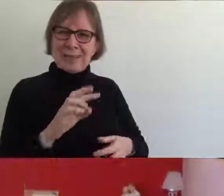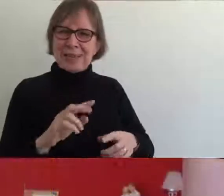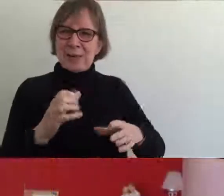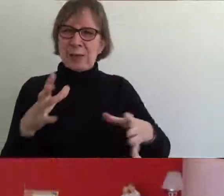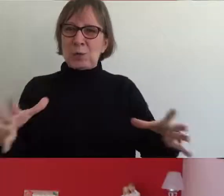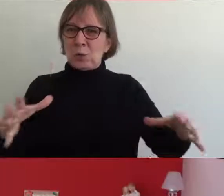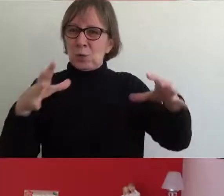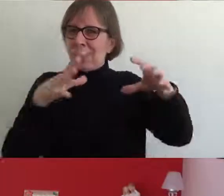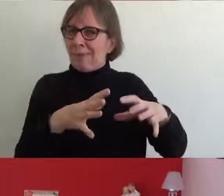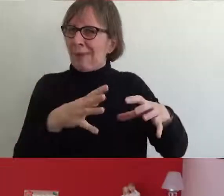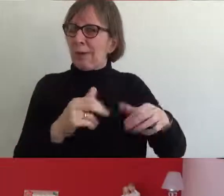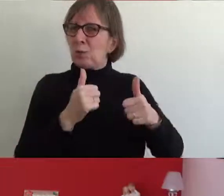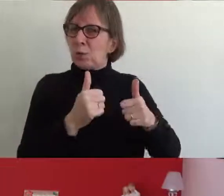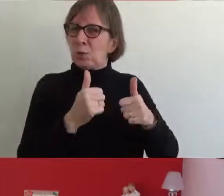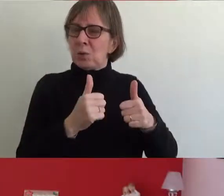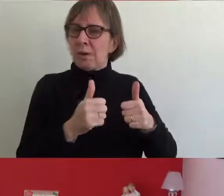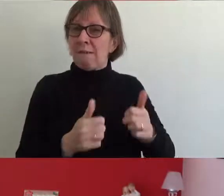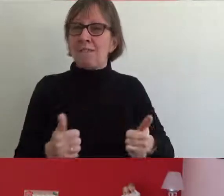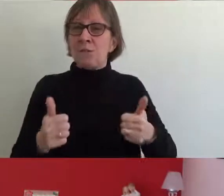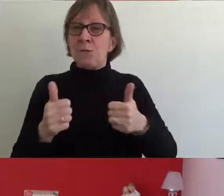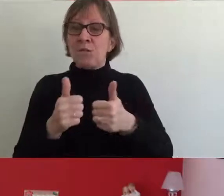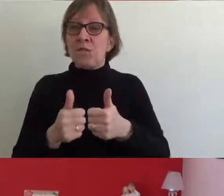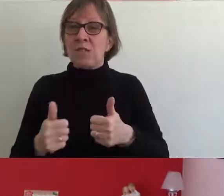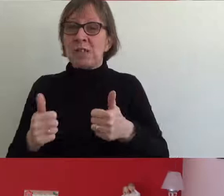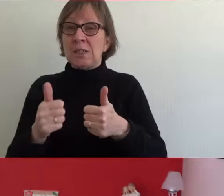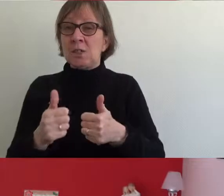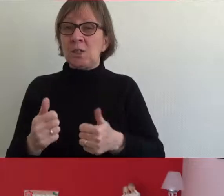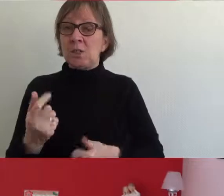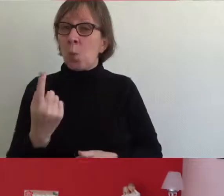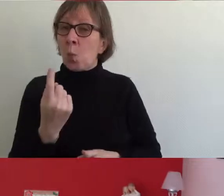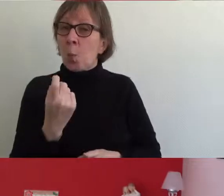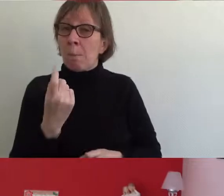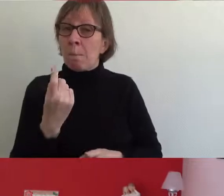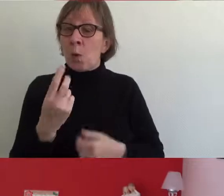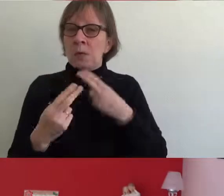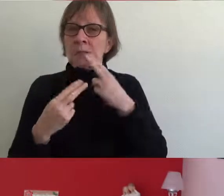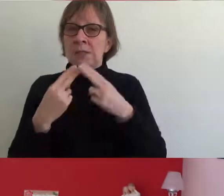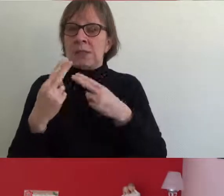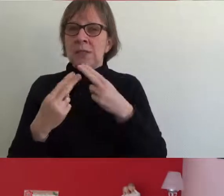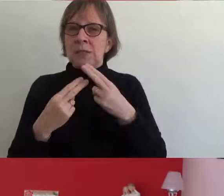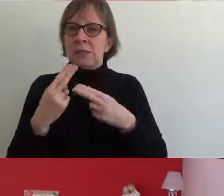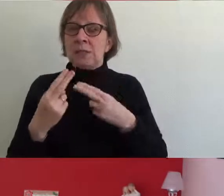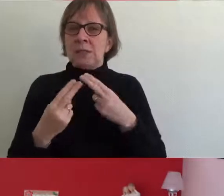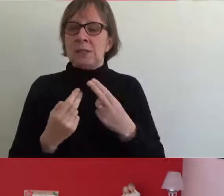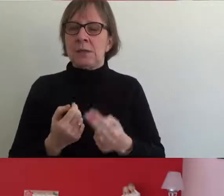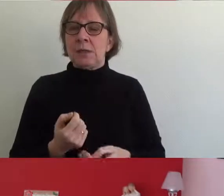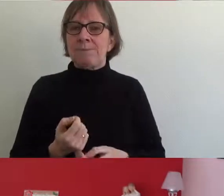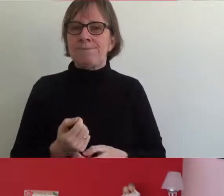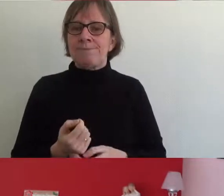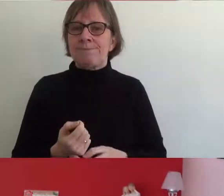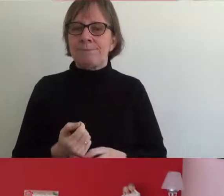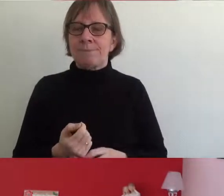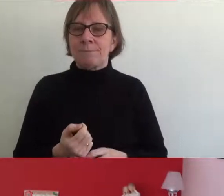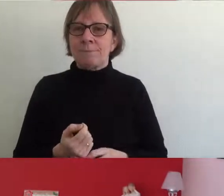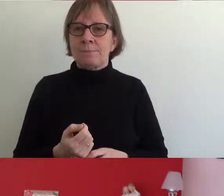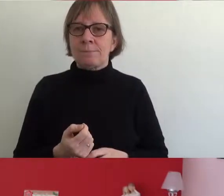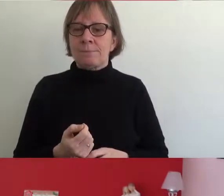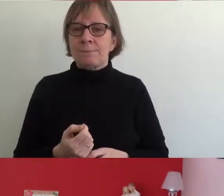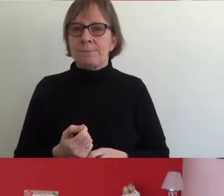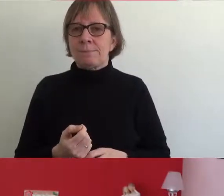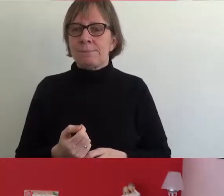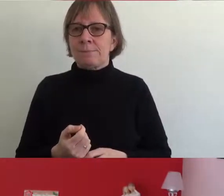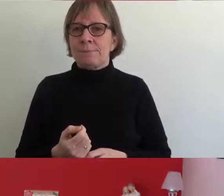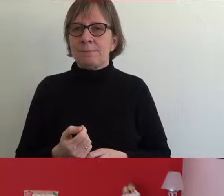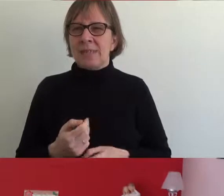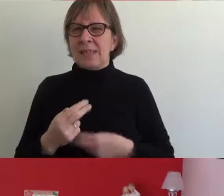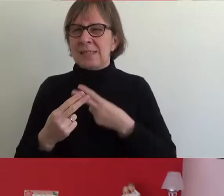It's encouraging to be able to do things like that together, isn't it? Let's finish that time by singing one more song together